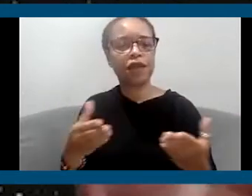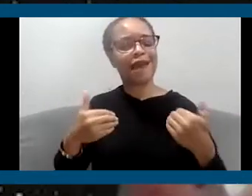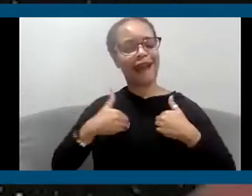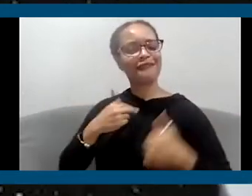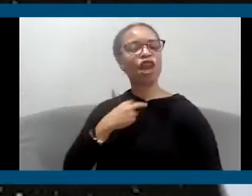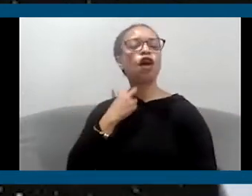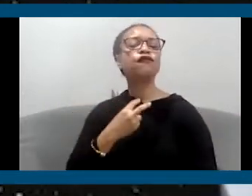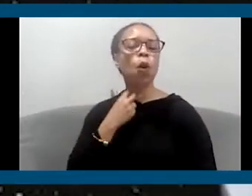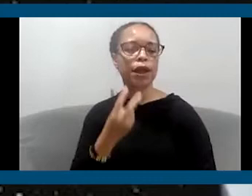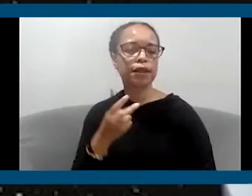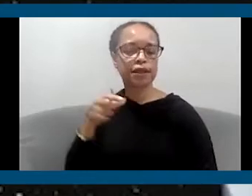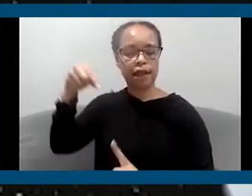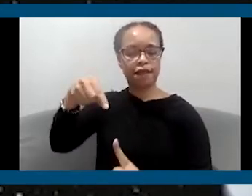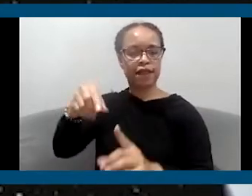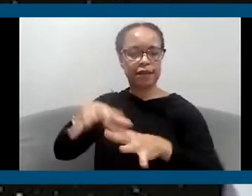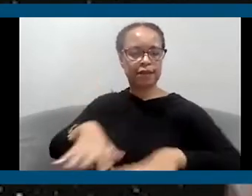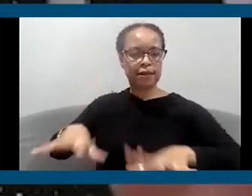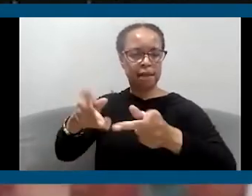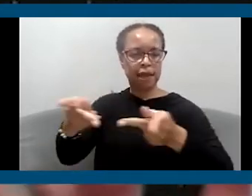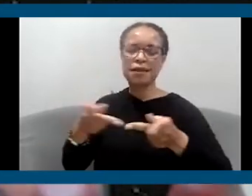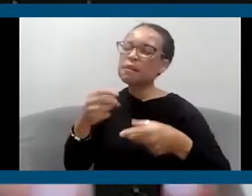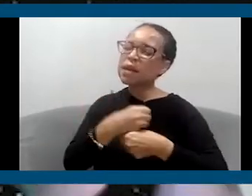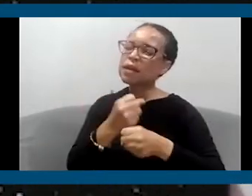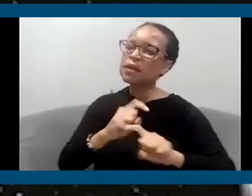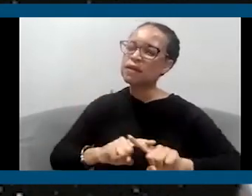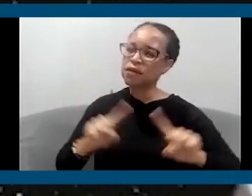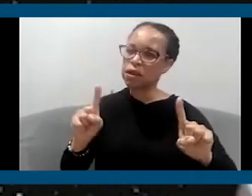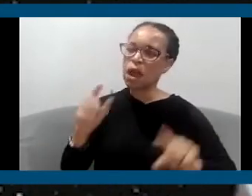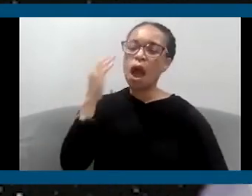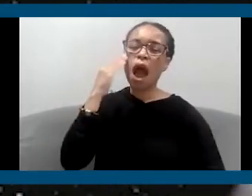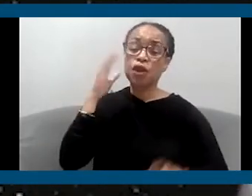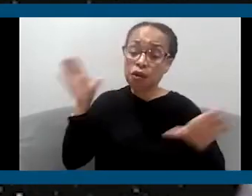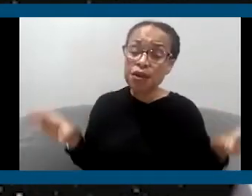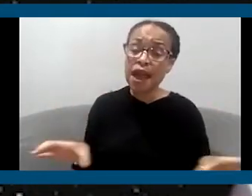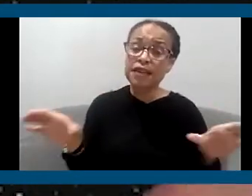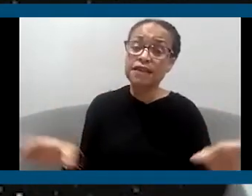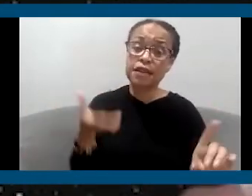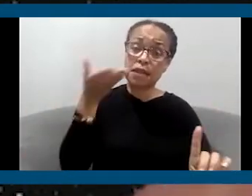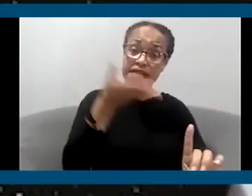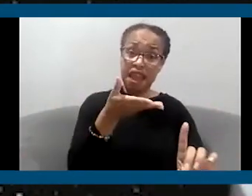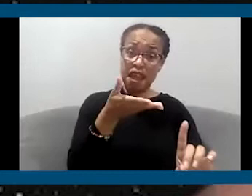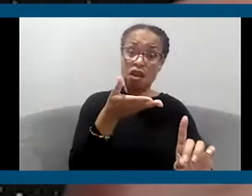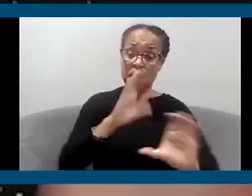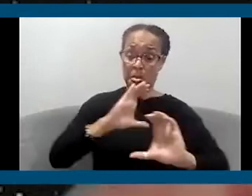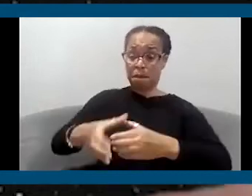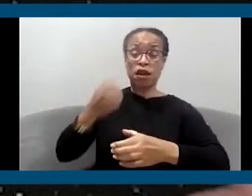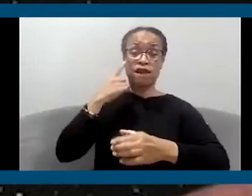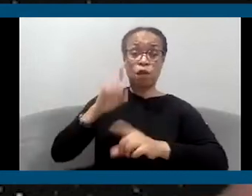spaces, I think makes a difference. So I know there's many activists who've been in the party for a while, but I think it definitely